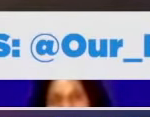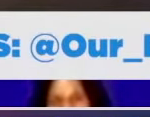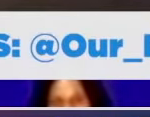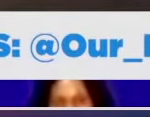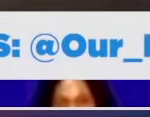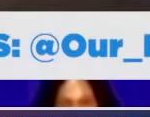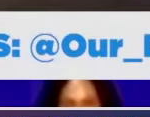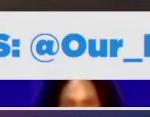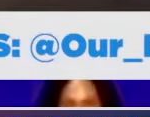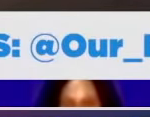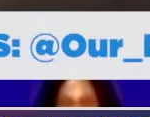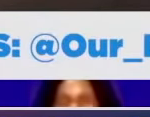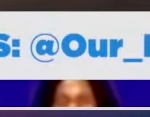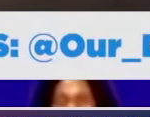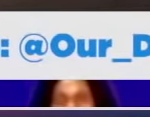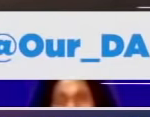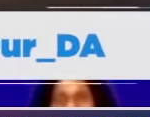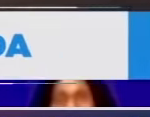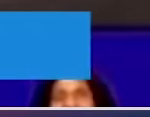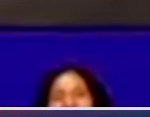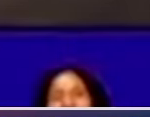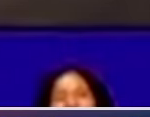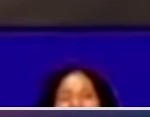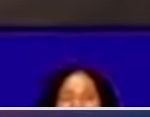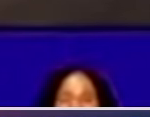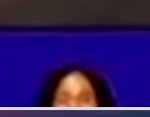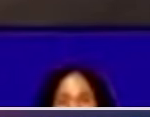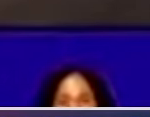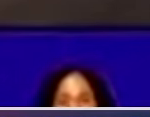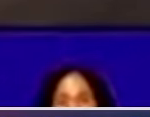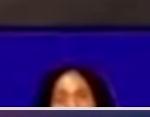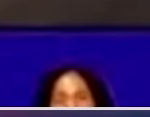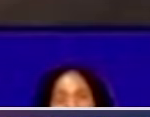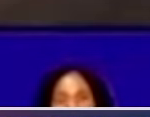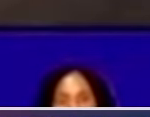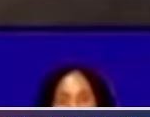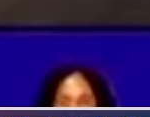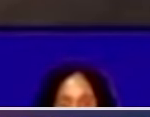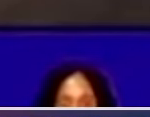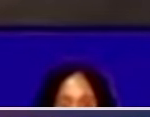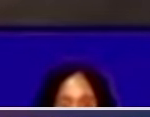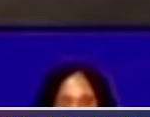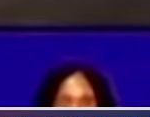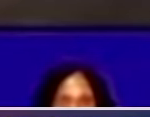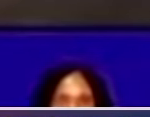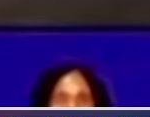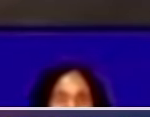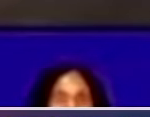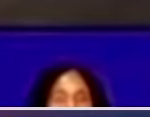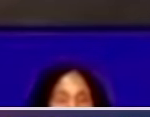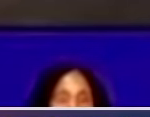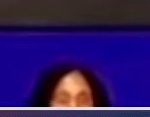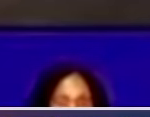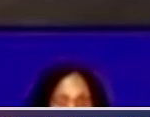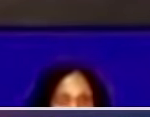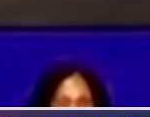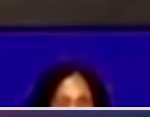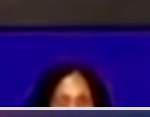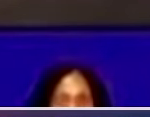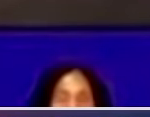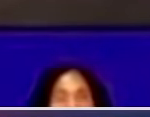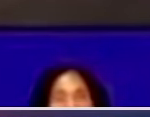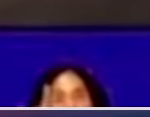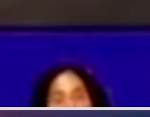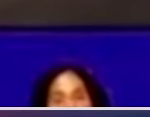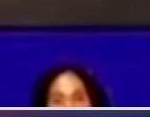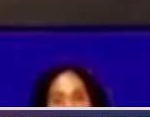president who was too afraid to put his country before his party? That choice, Mr.